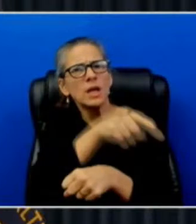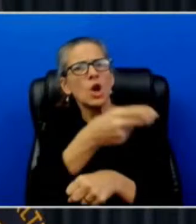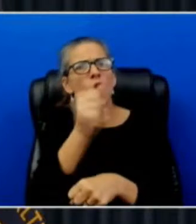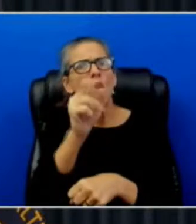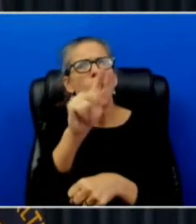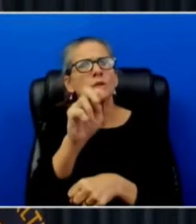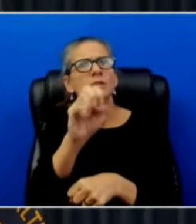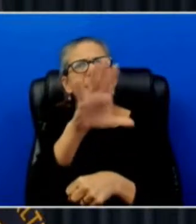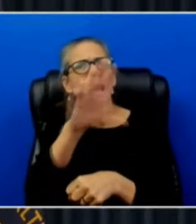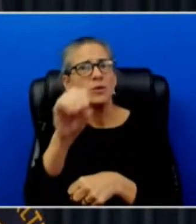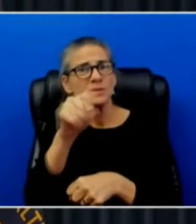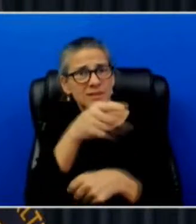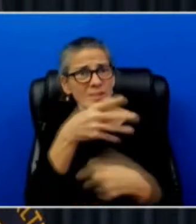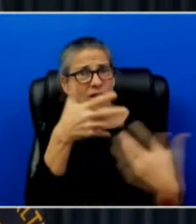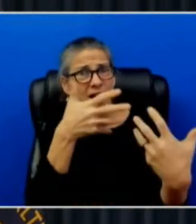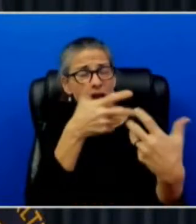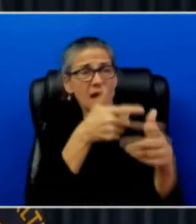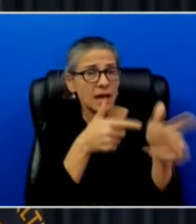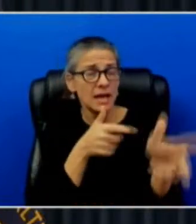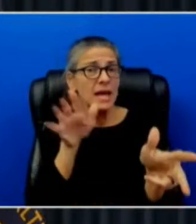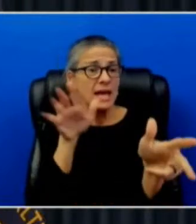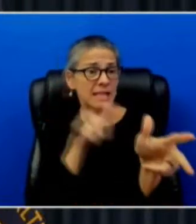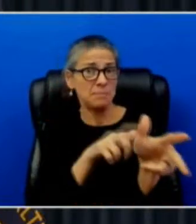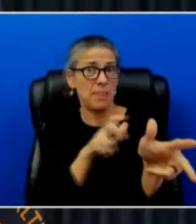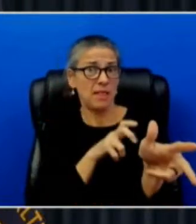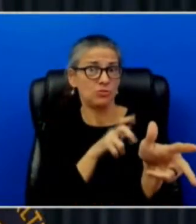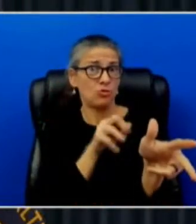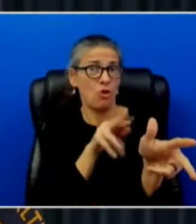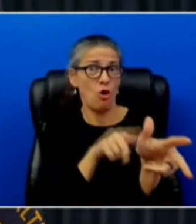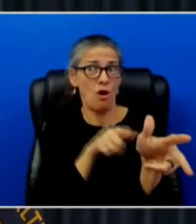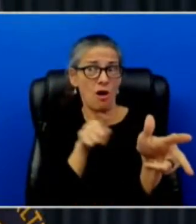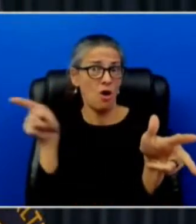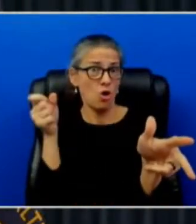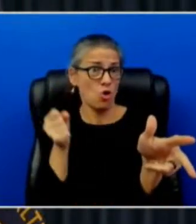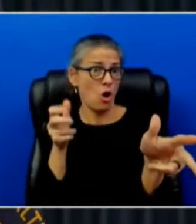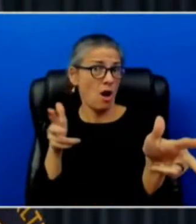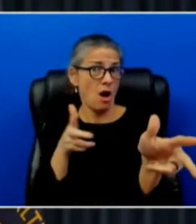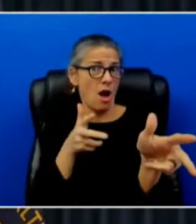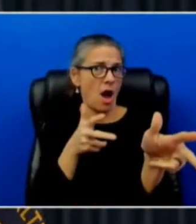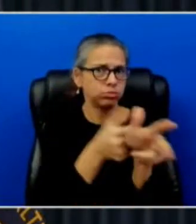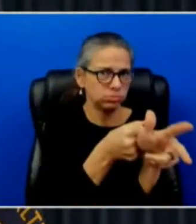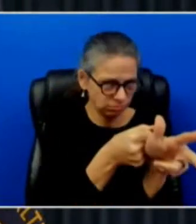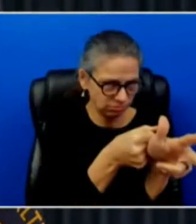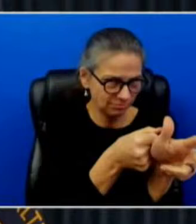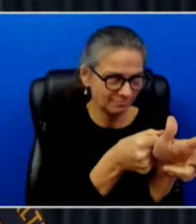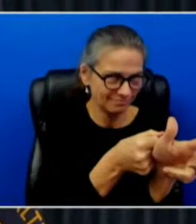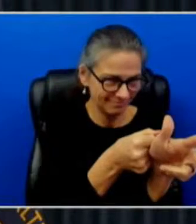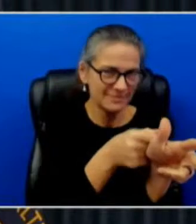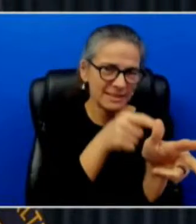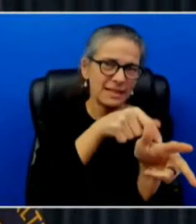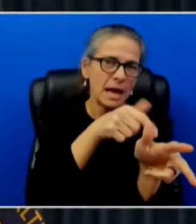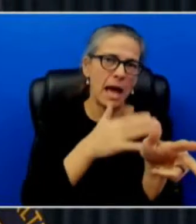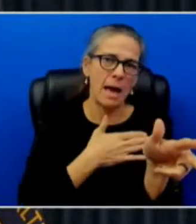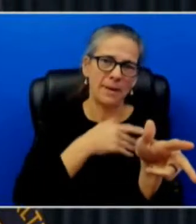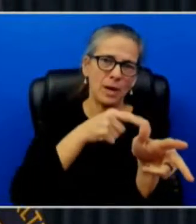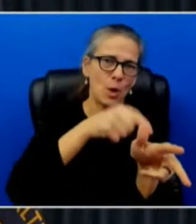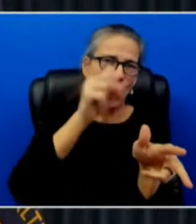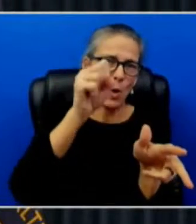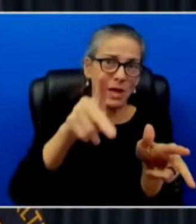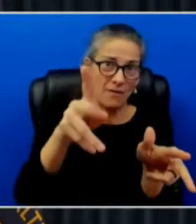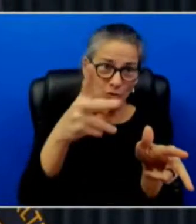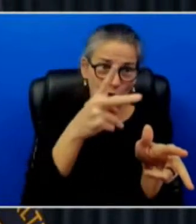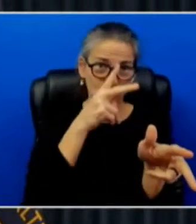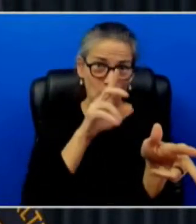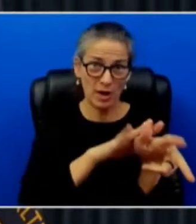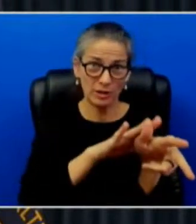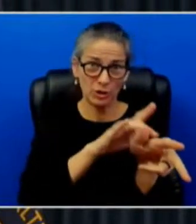police cruiser was rear-ended by a vehicle traveling north. Very happy he's okay. If you saw the condition of that car, we're